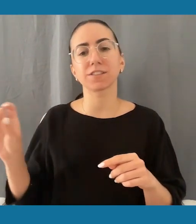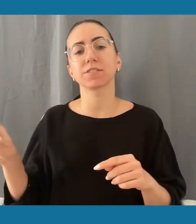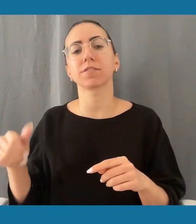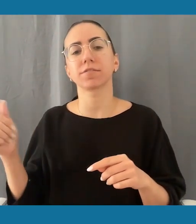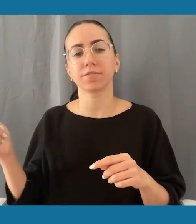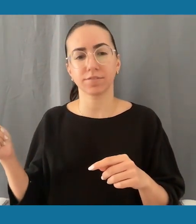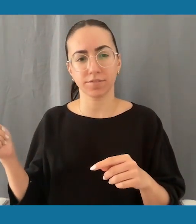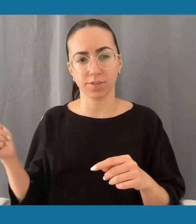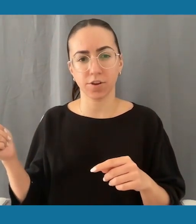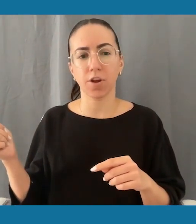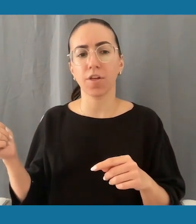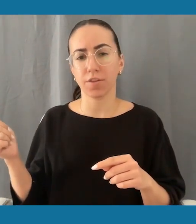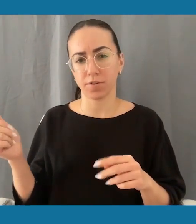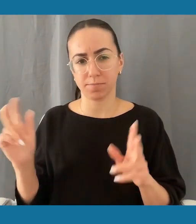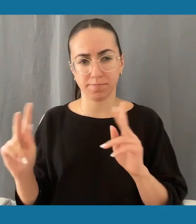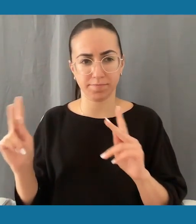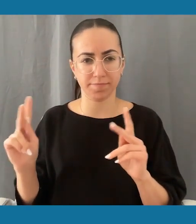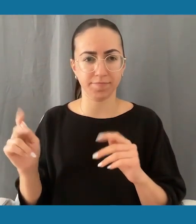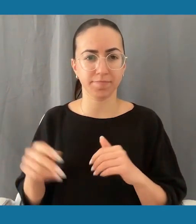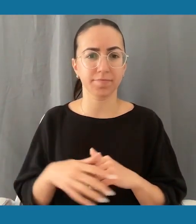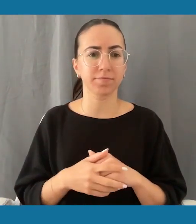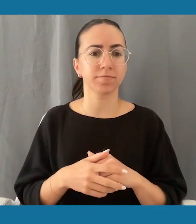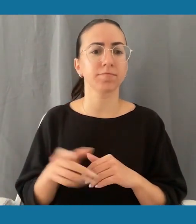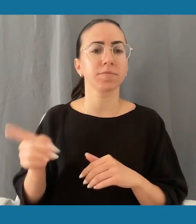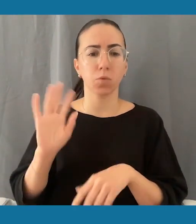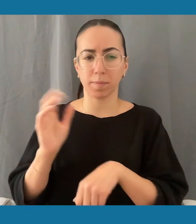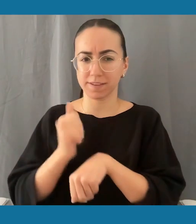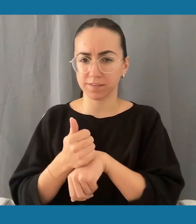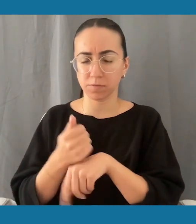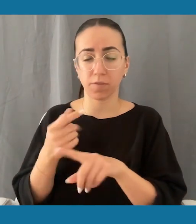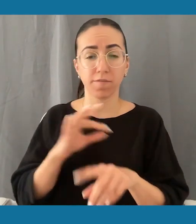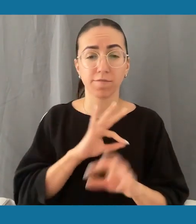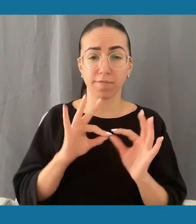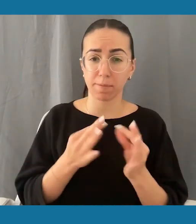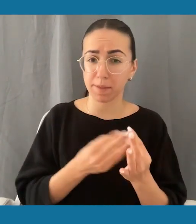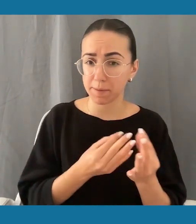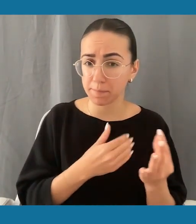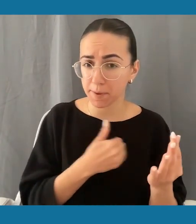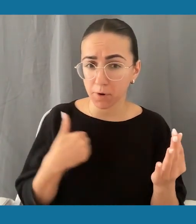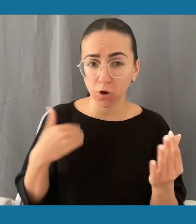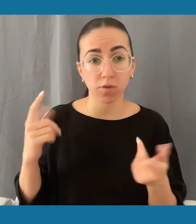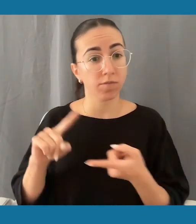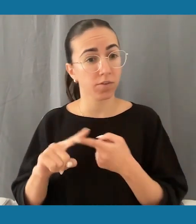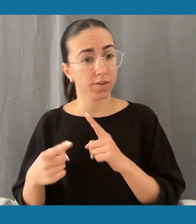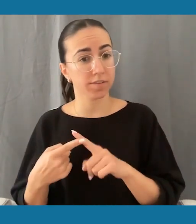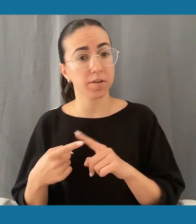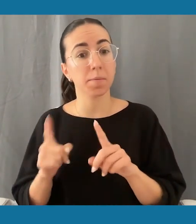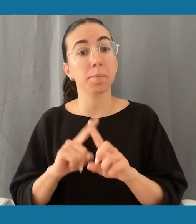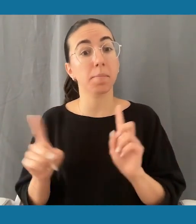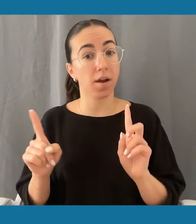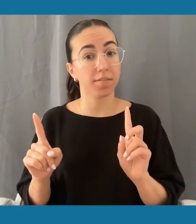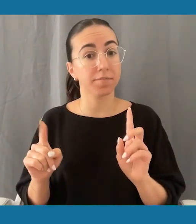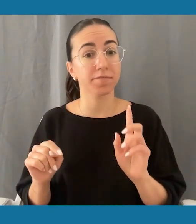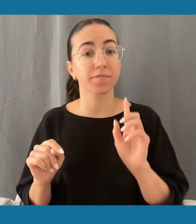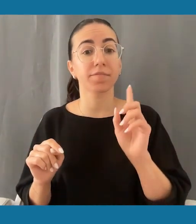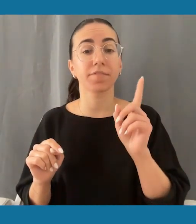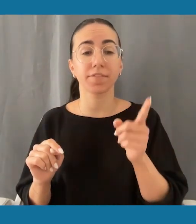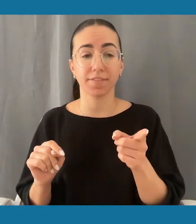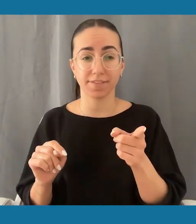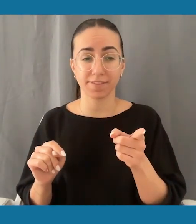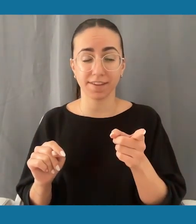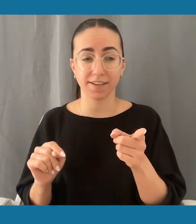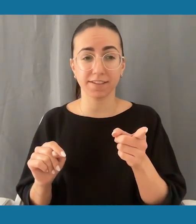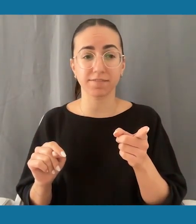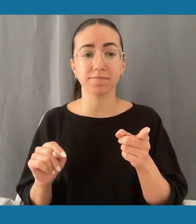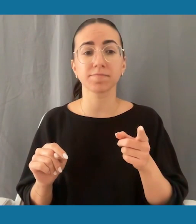needs beneficiary, usually established by a family member or a friend. Now, this one, contrasting it with the